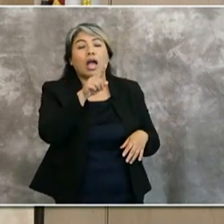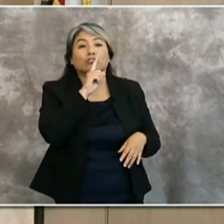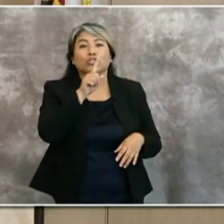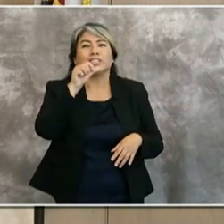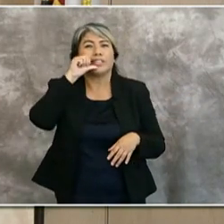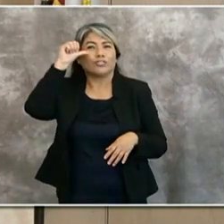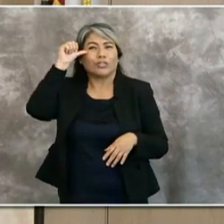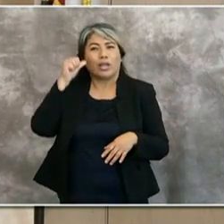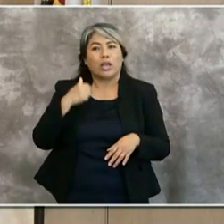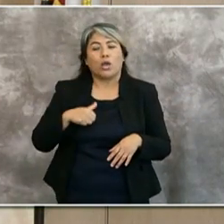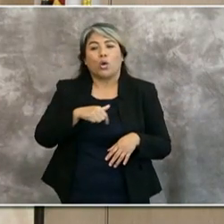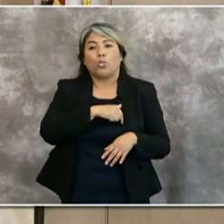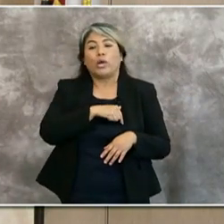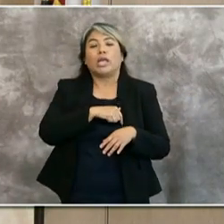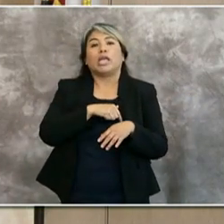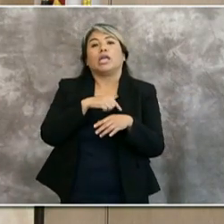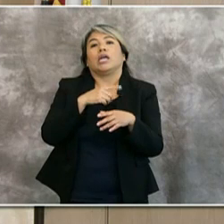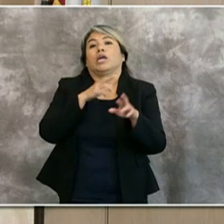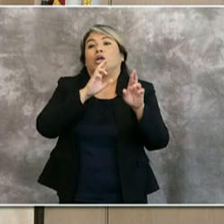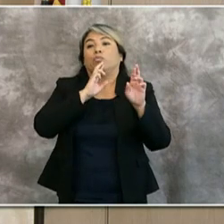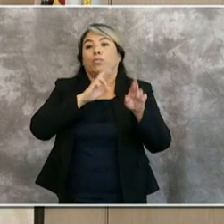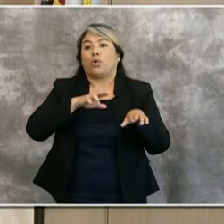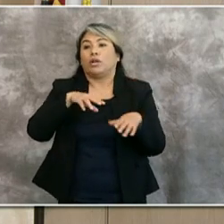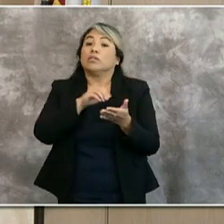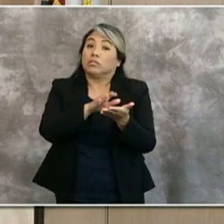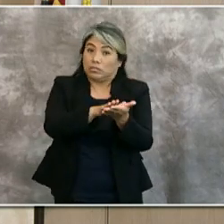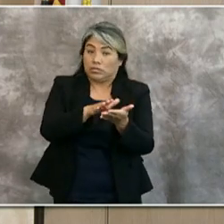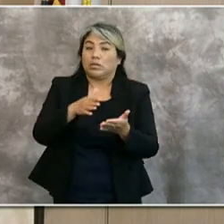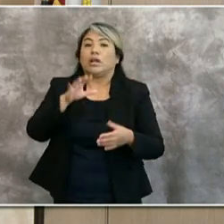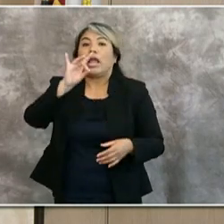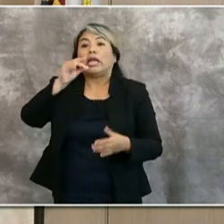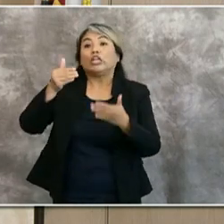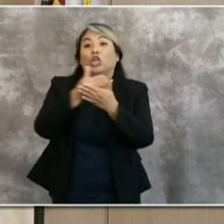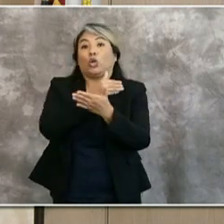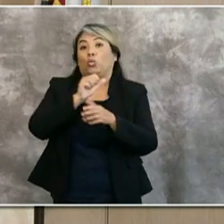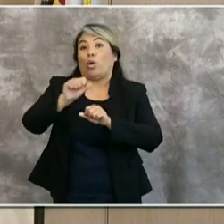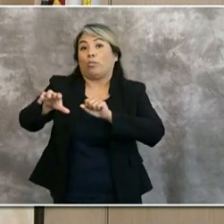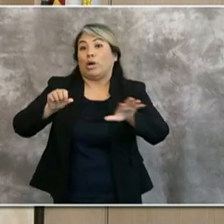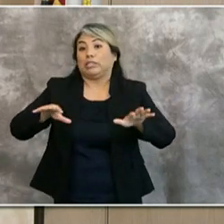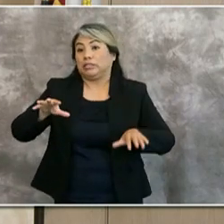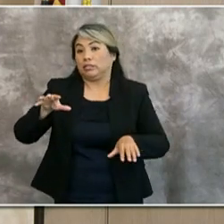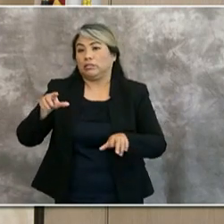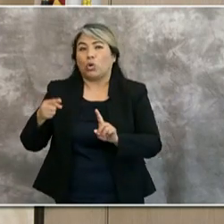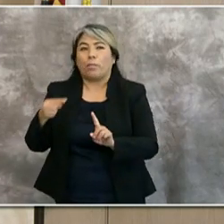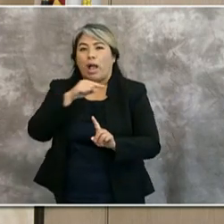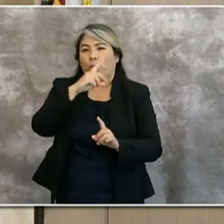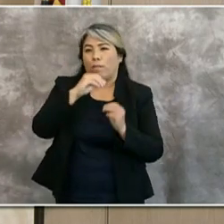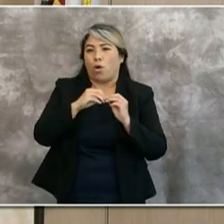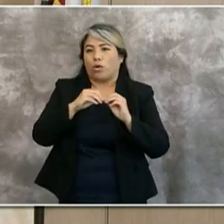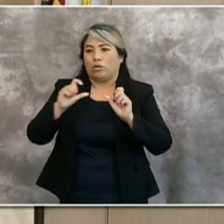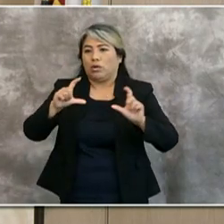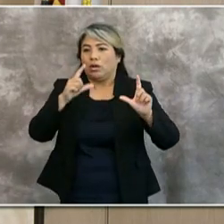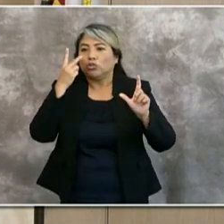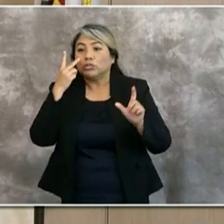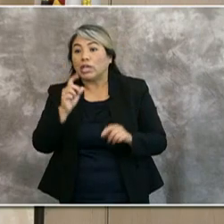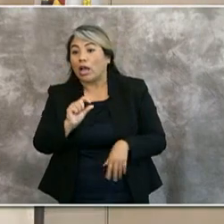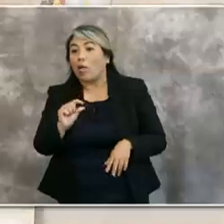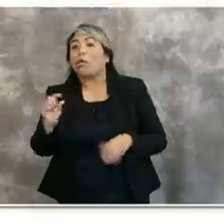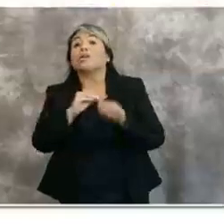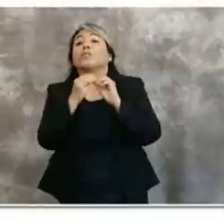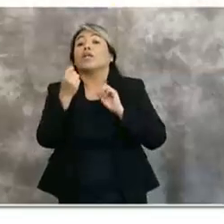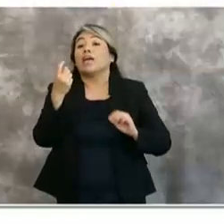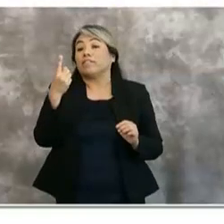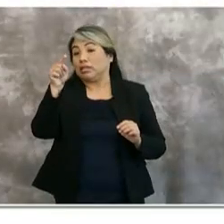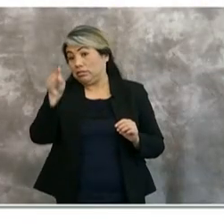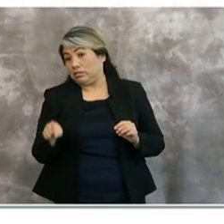actually yesterday we reported 8 new outbreaks. If you can go back. So you see at the bottom number